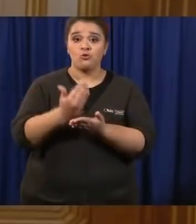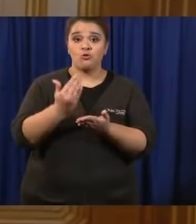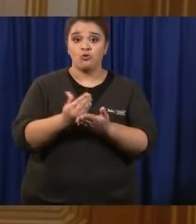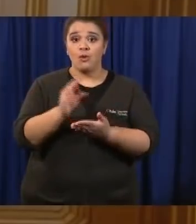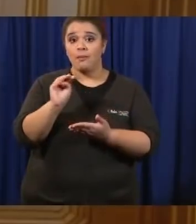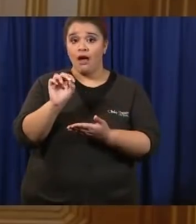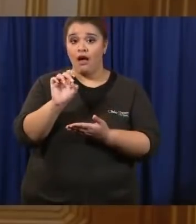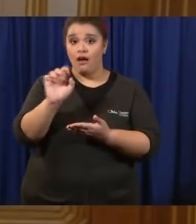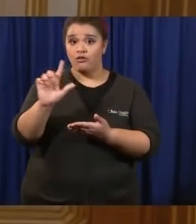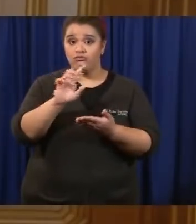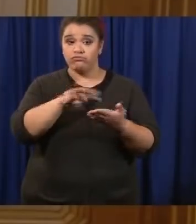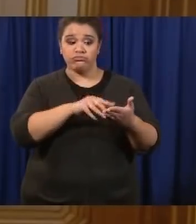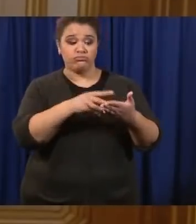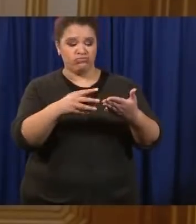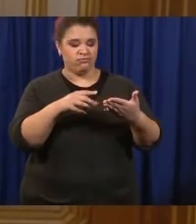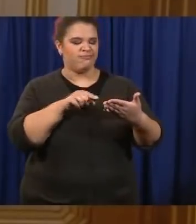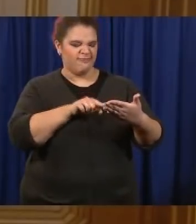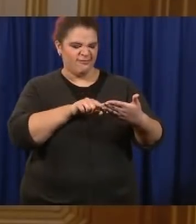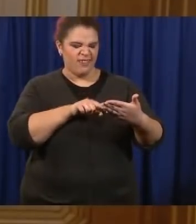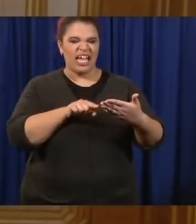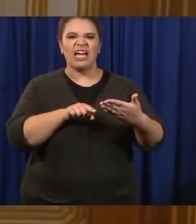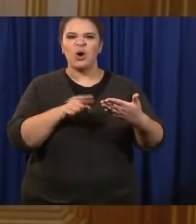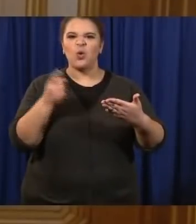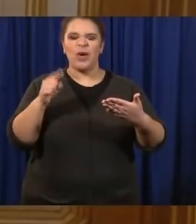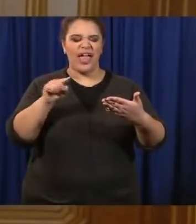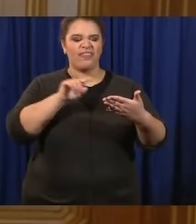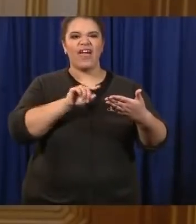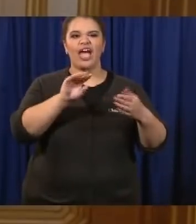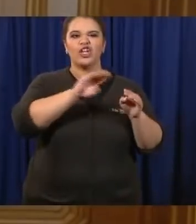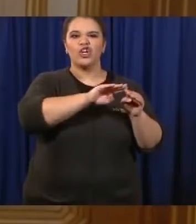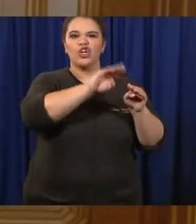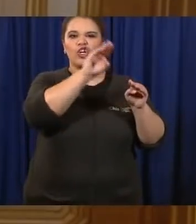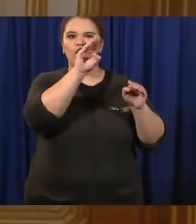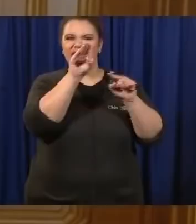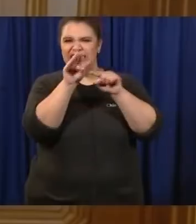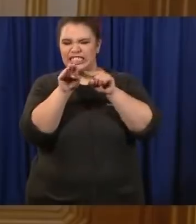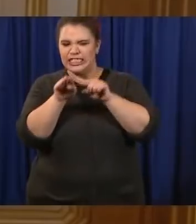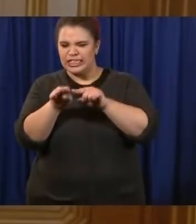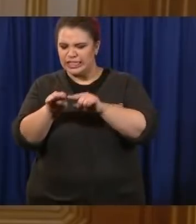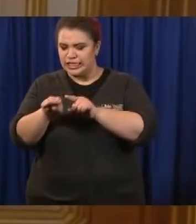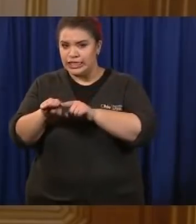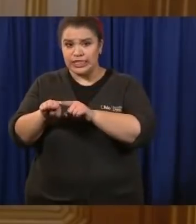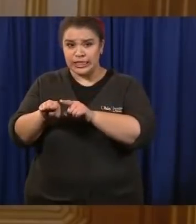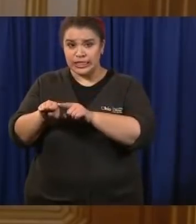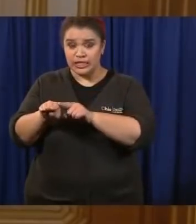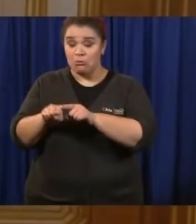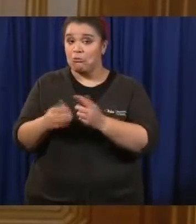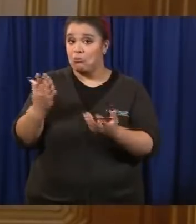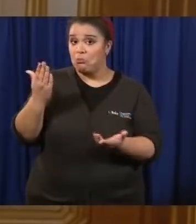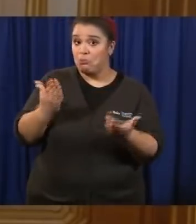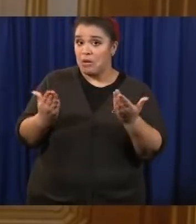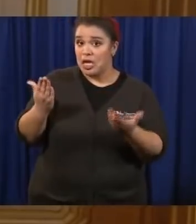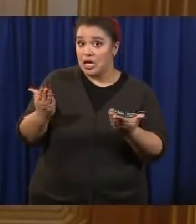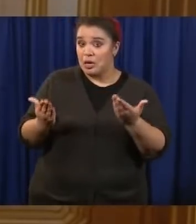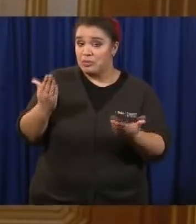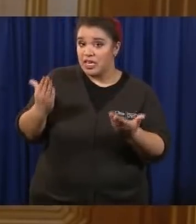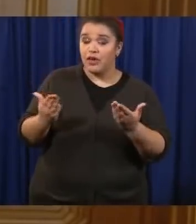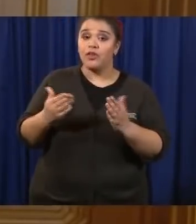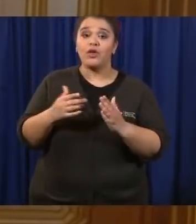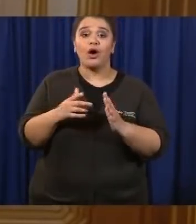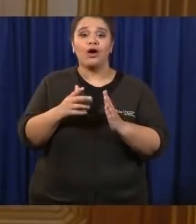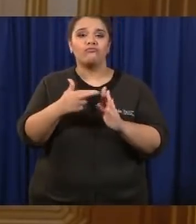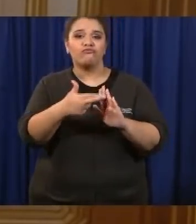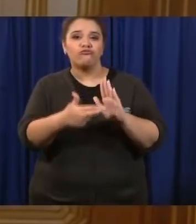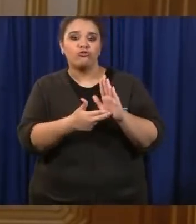the curve here, have you given any thought to lifting those orders on a county-by-county basis, specifically those counties with significantly